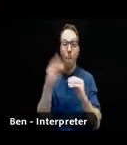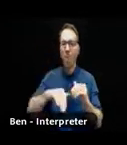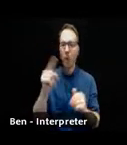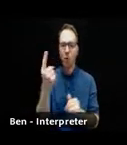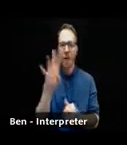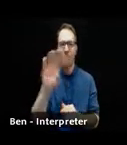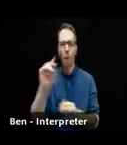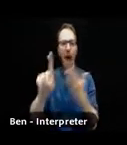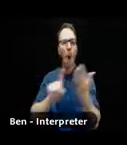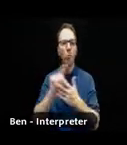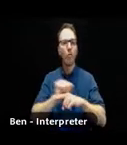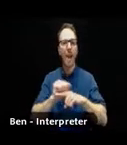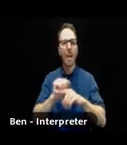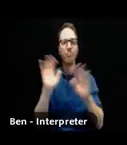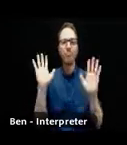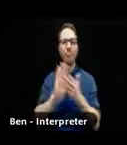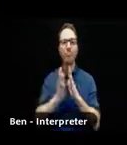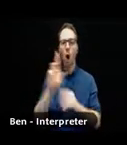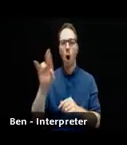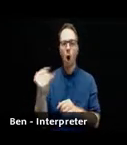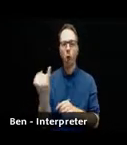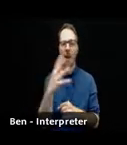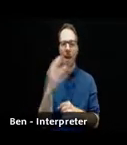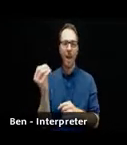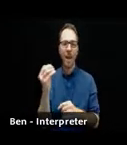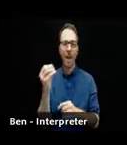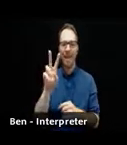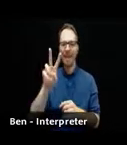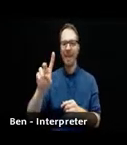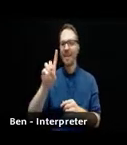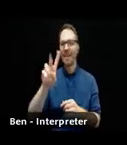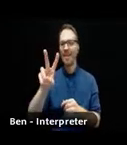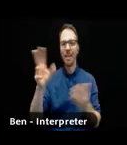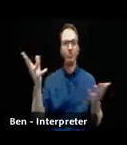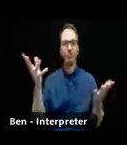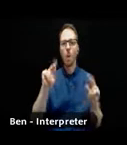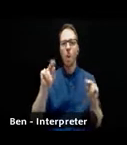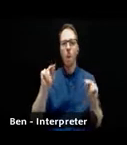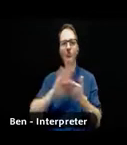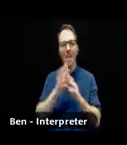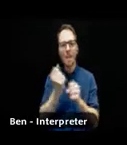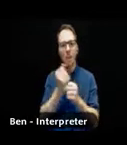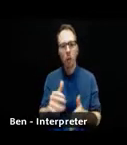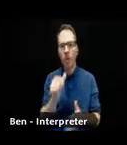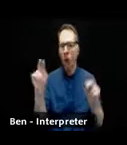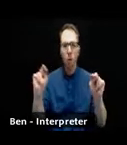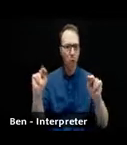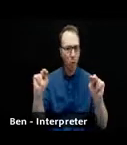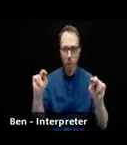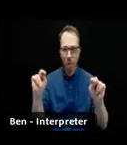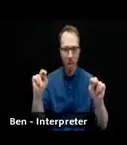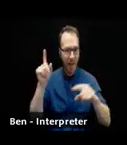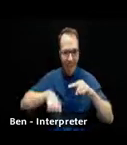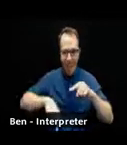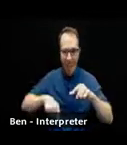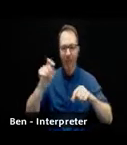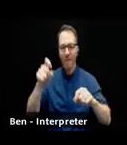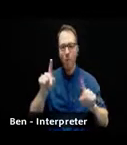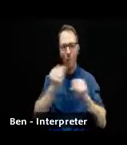of training in RJ and in DV. Again, peacemakers are not neutral. We have to come with a